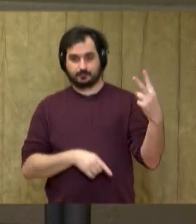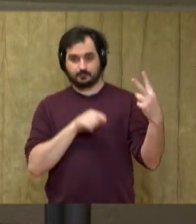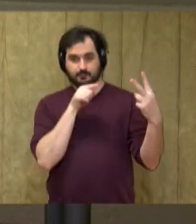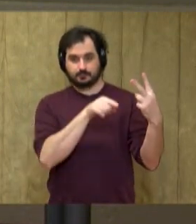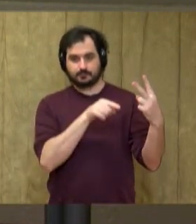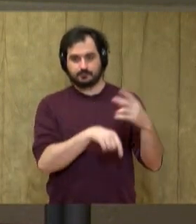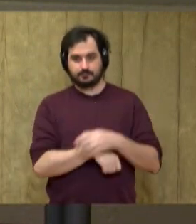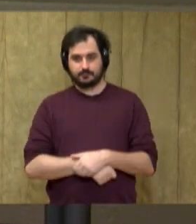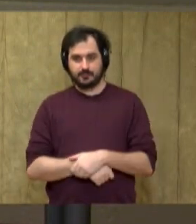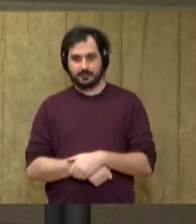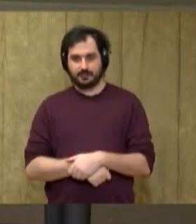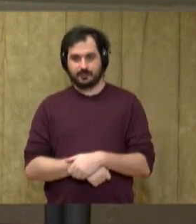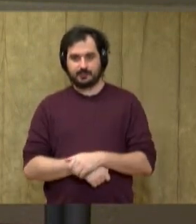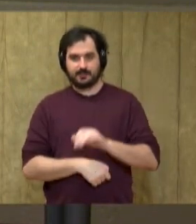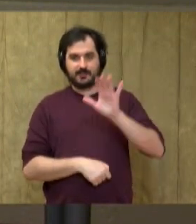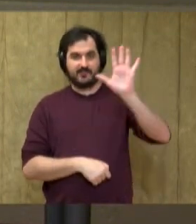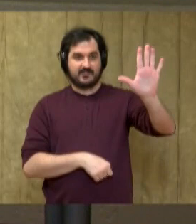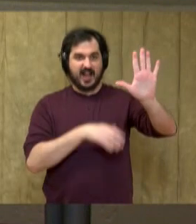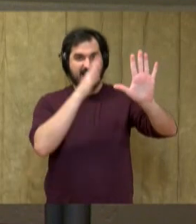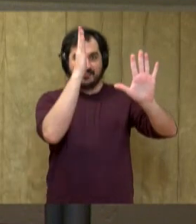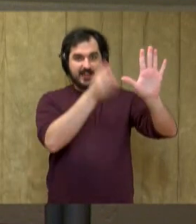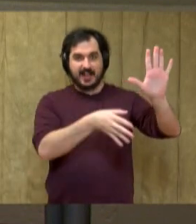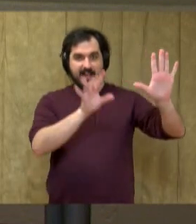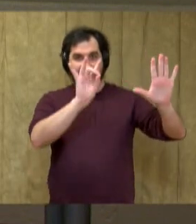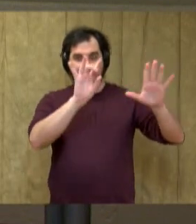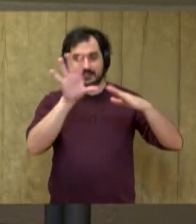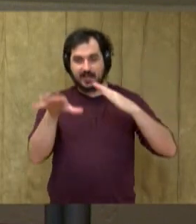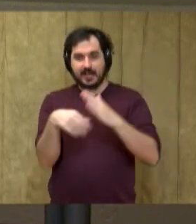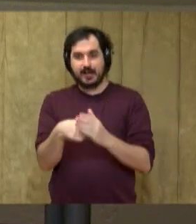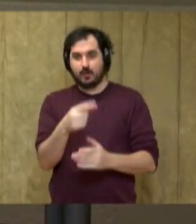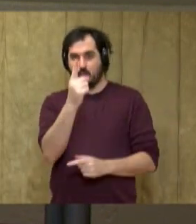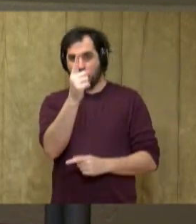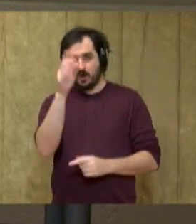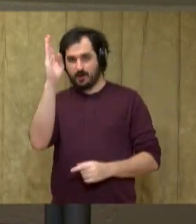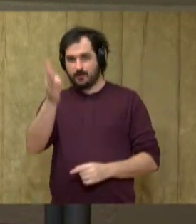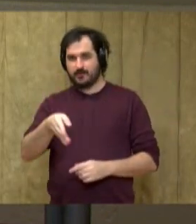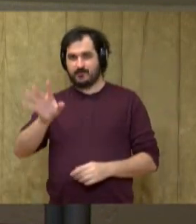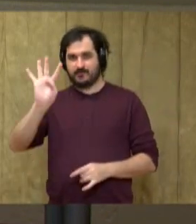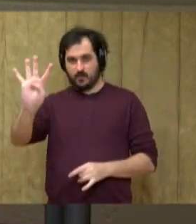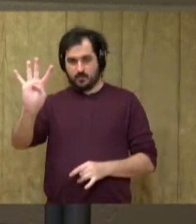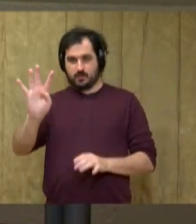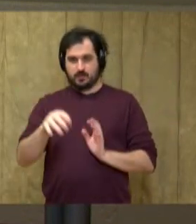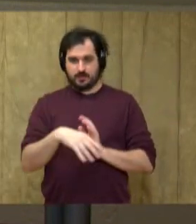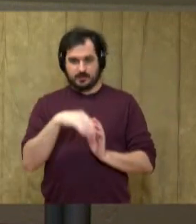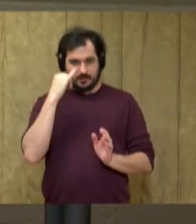here is 5/8 plus 1/4. But if you notice here,